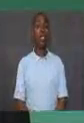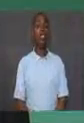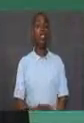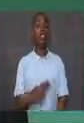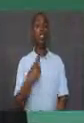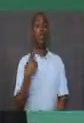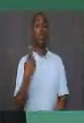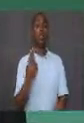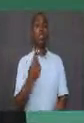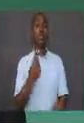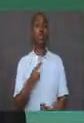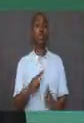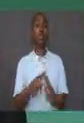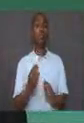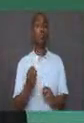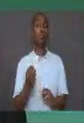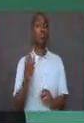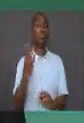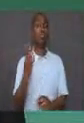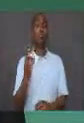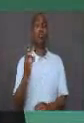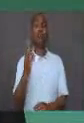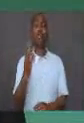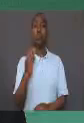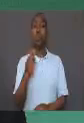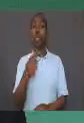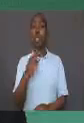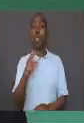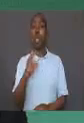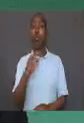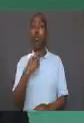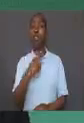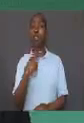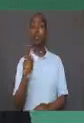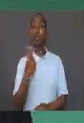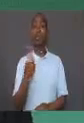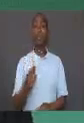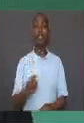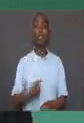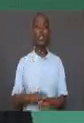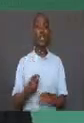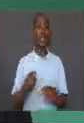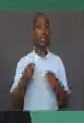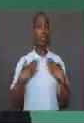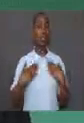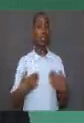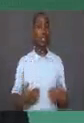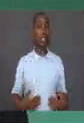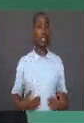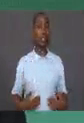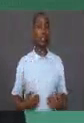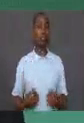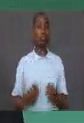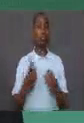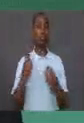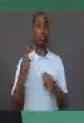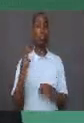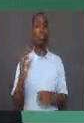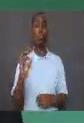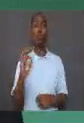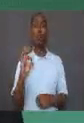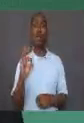too much fat or carbohydrates, then our bodies can store these as fat